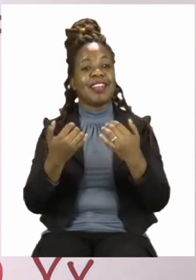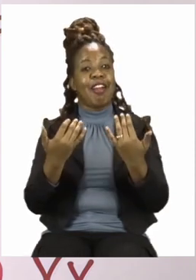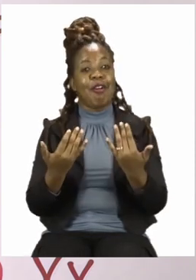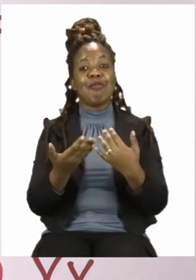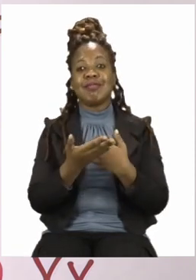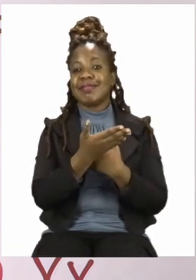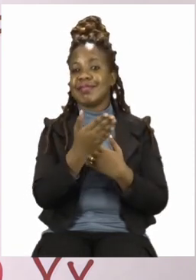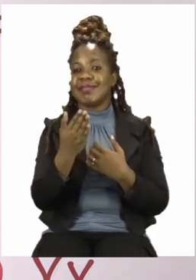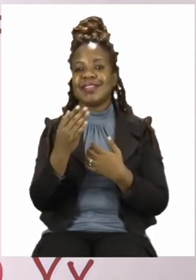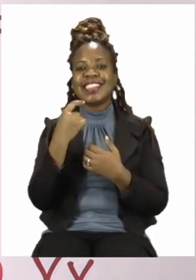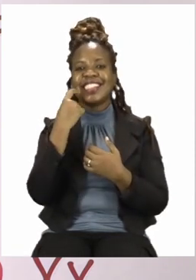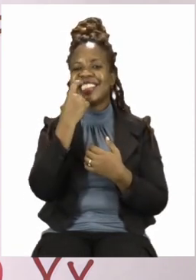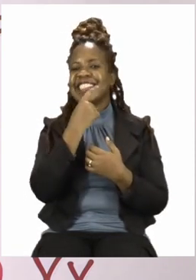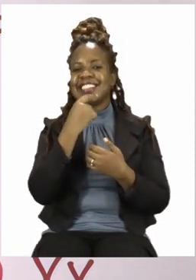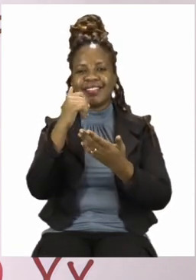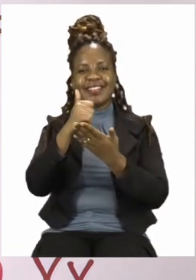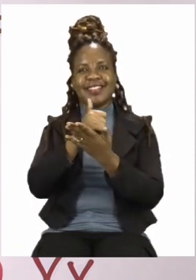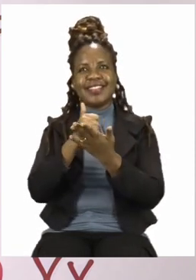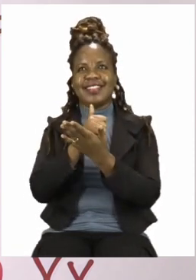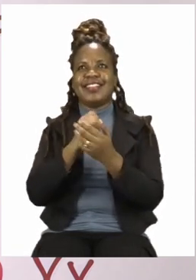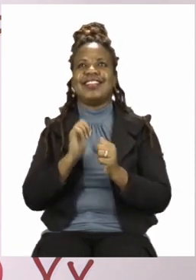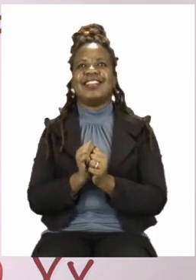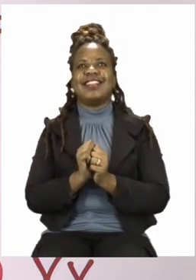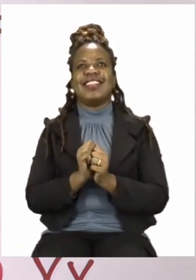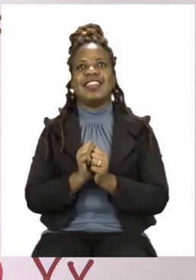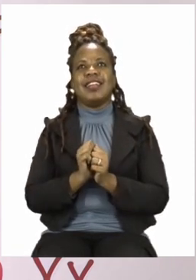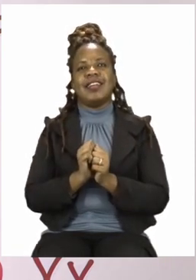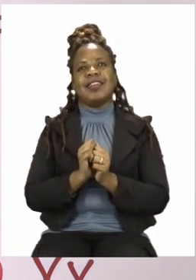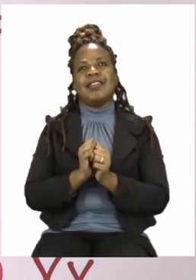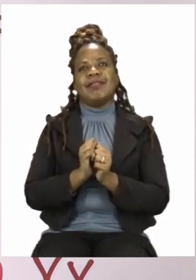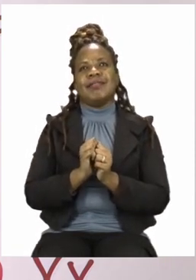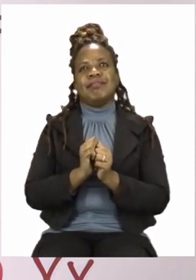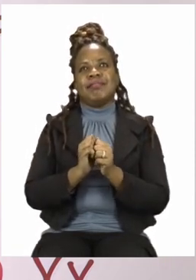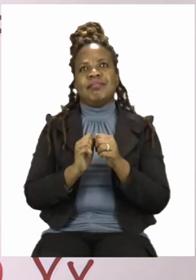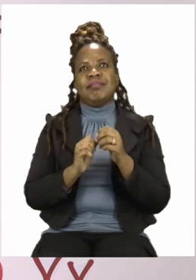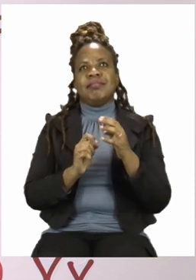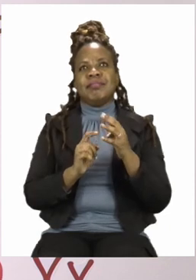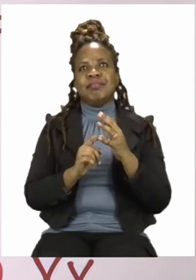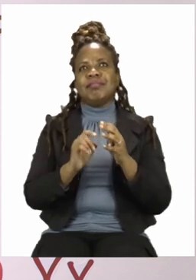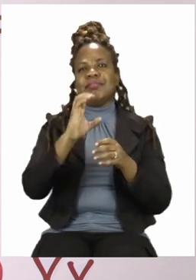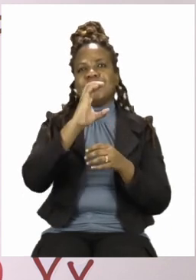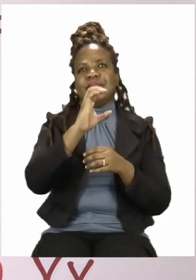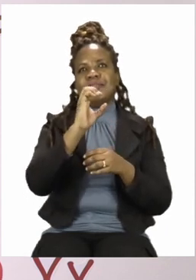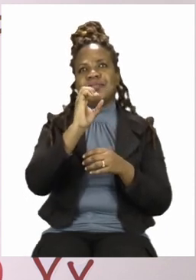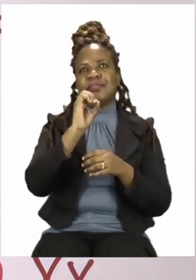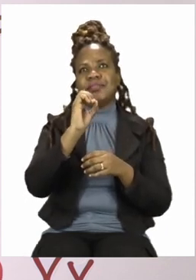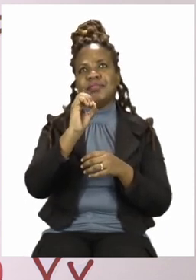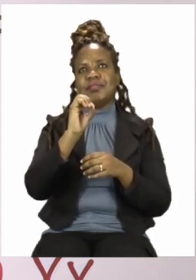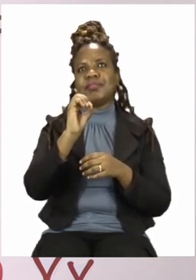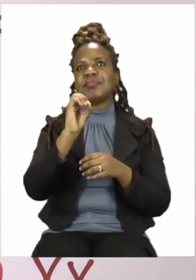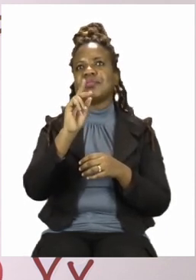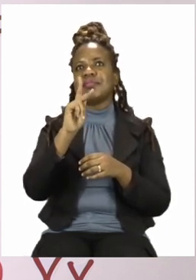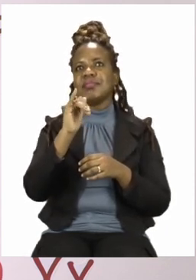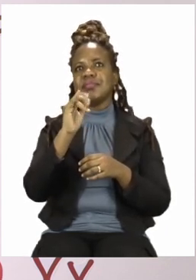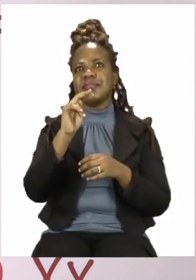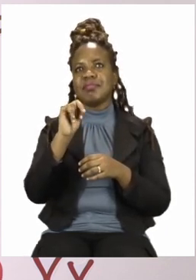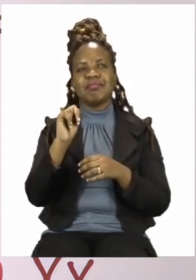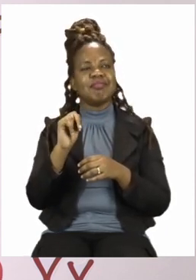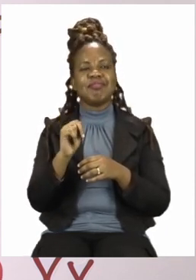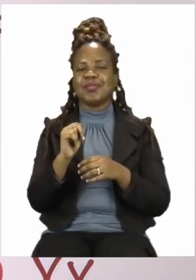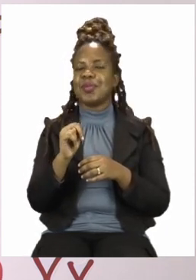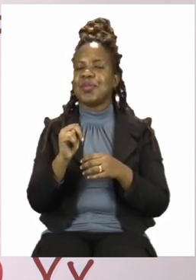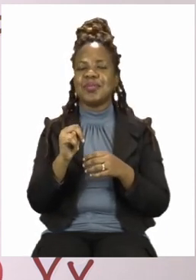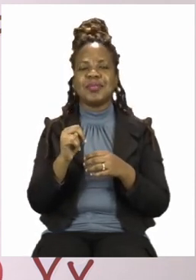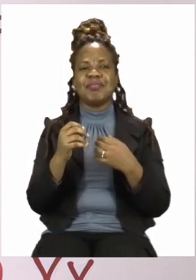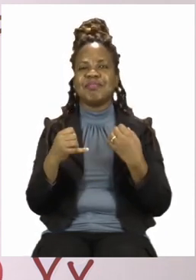now. Now we are going to do the verb cooking. Now cooking is very fun, but